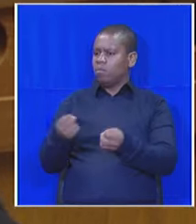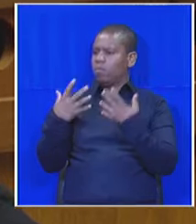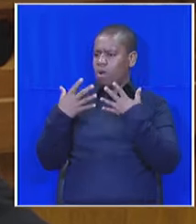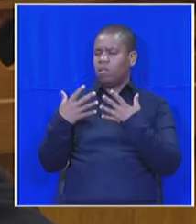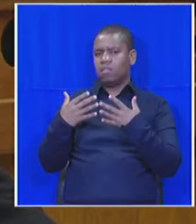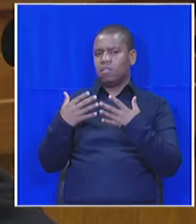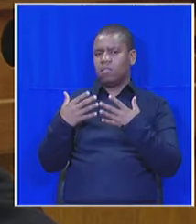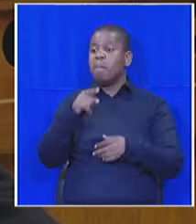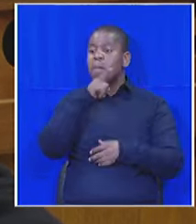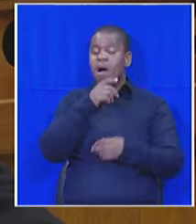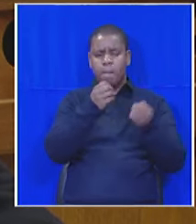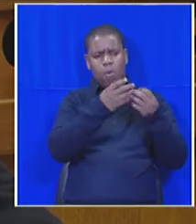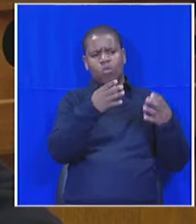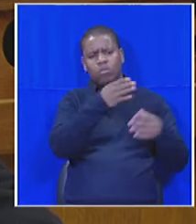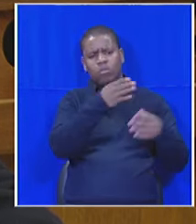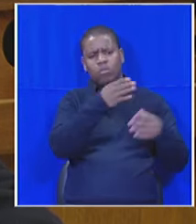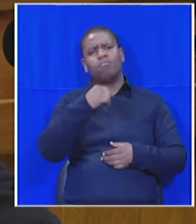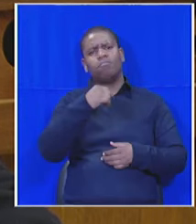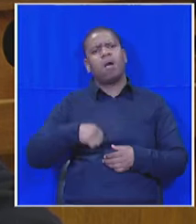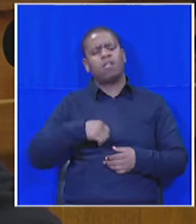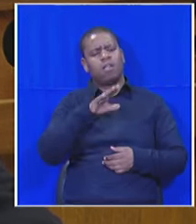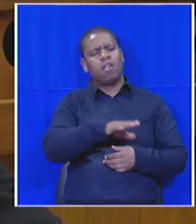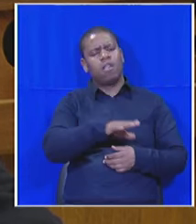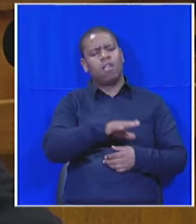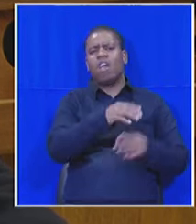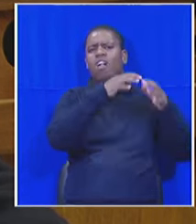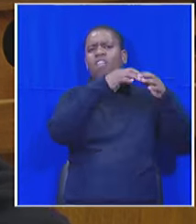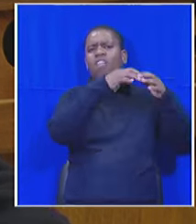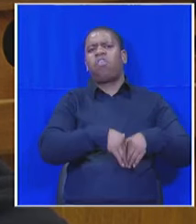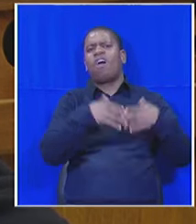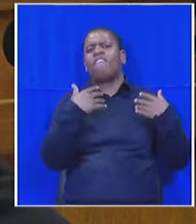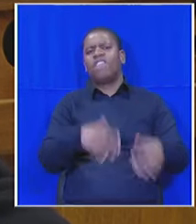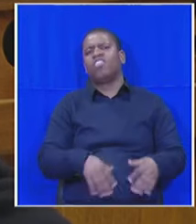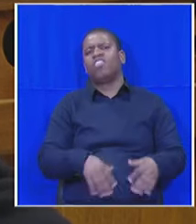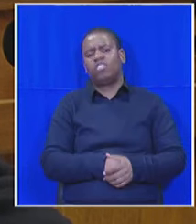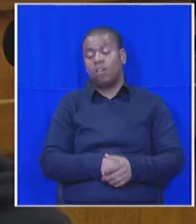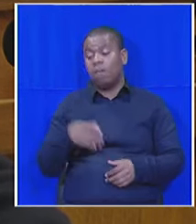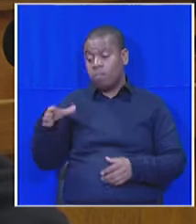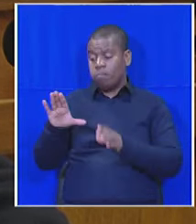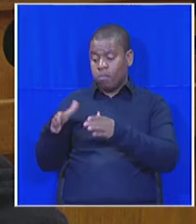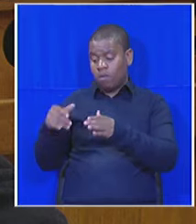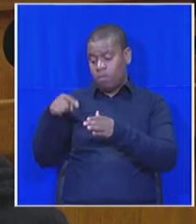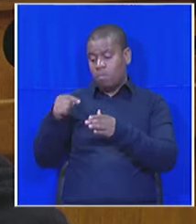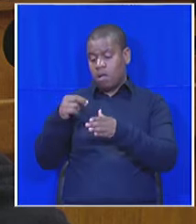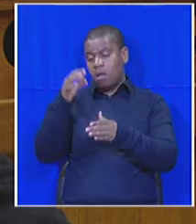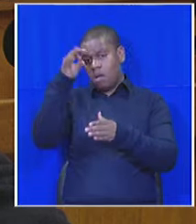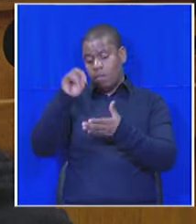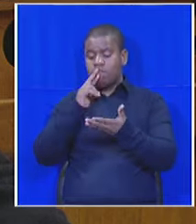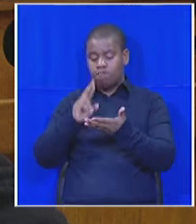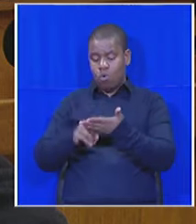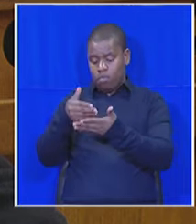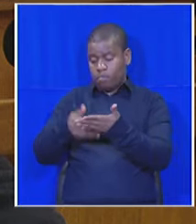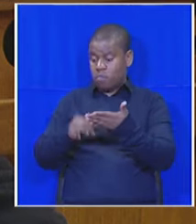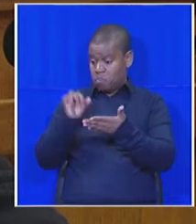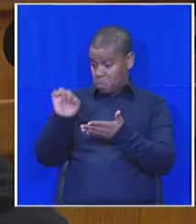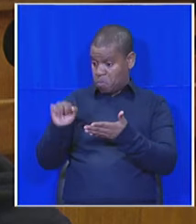a large number of municipalities in South Africa are dysfunctional. The ANC's own government reports confirm this.